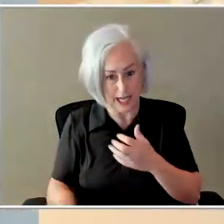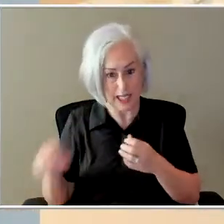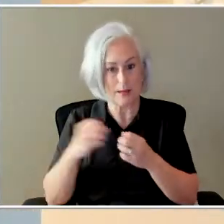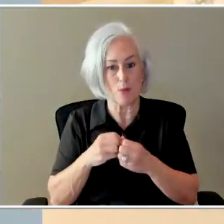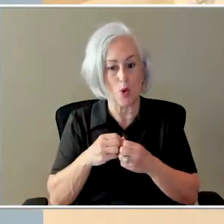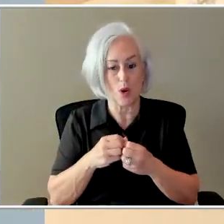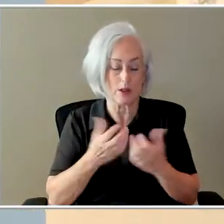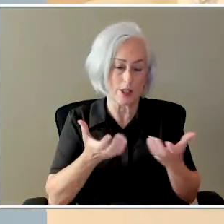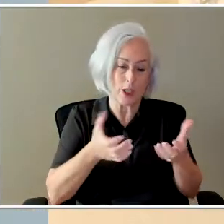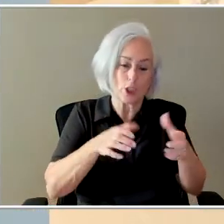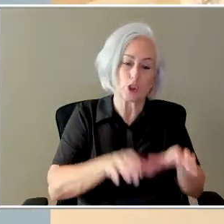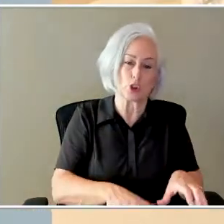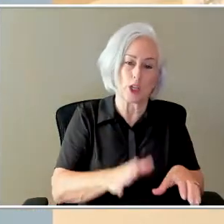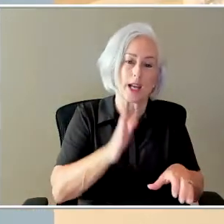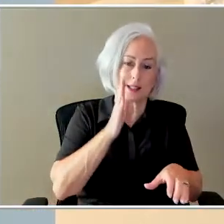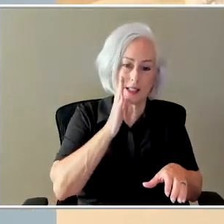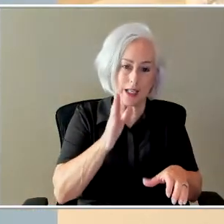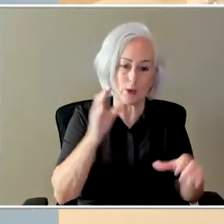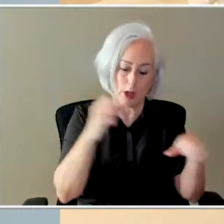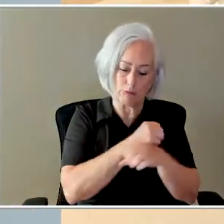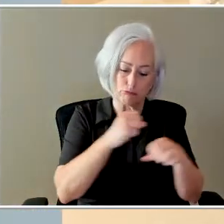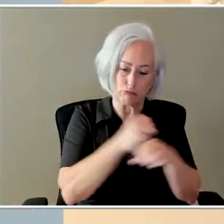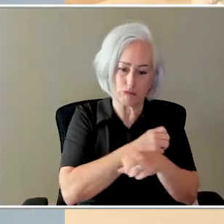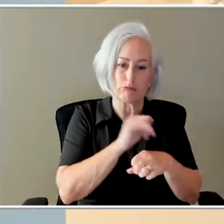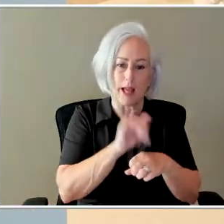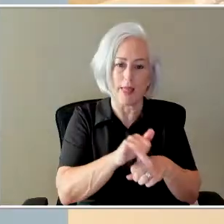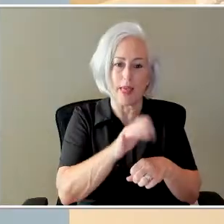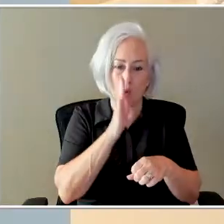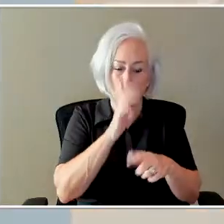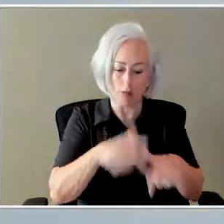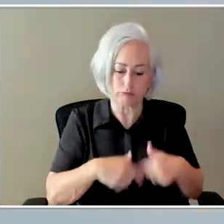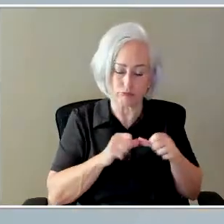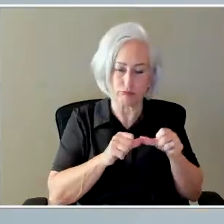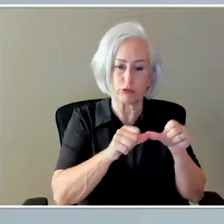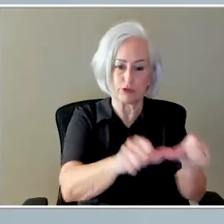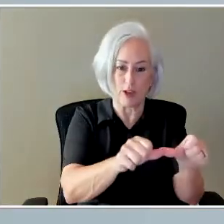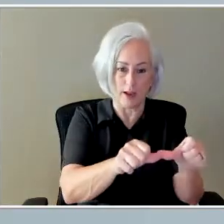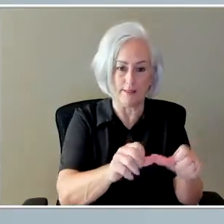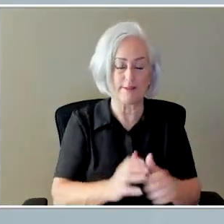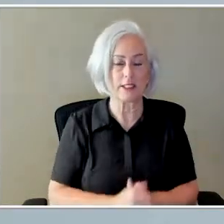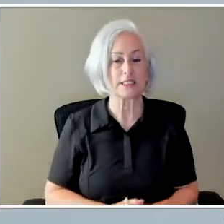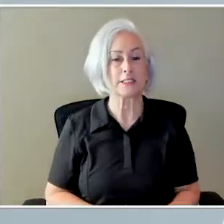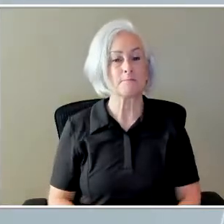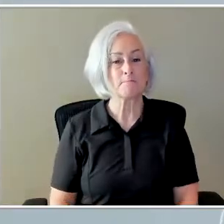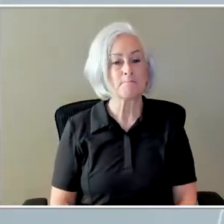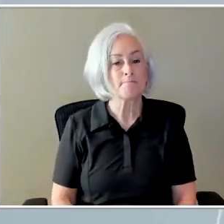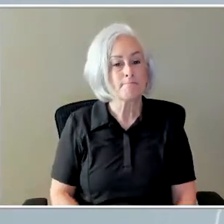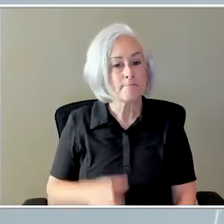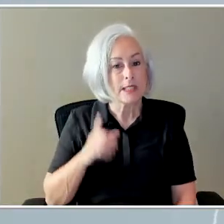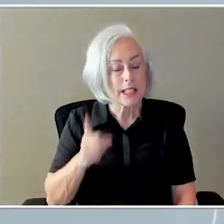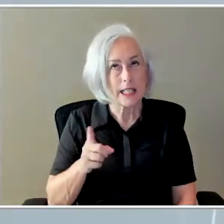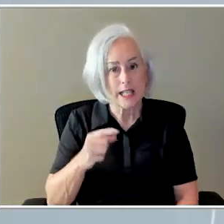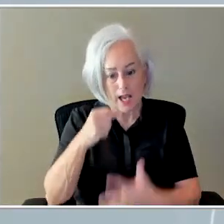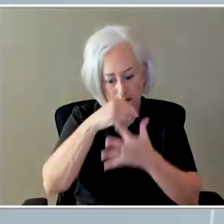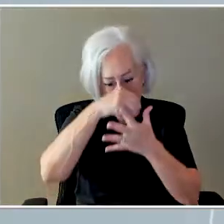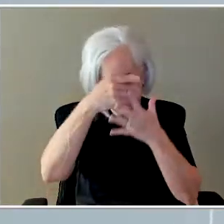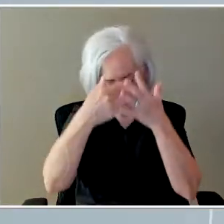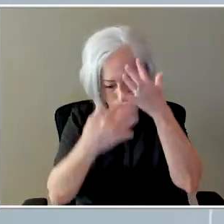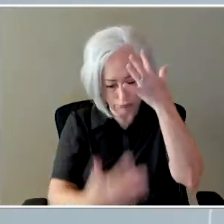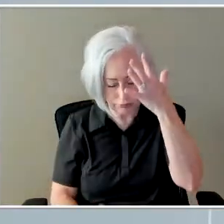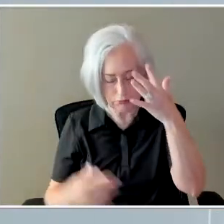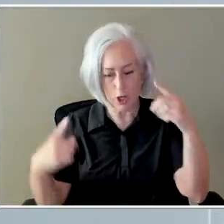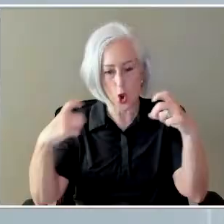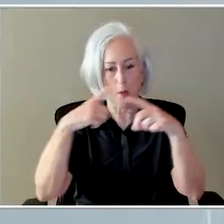be able really to fight this and survive. But it seemed like, I mean, he had every complication you can imagine. It